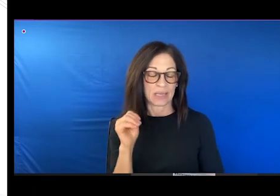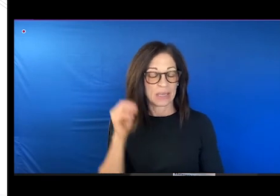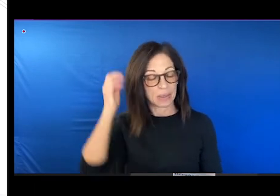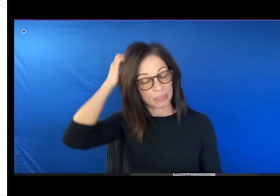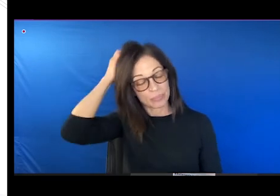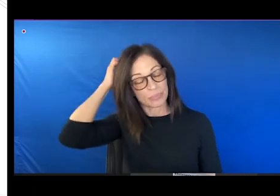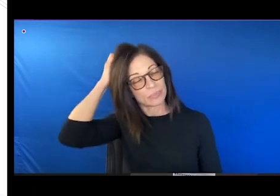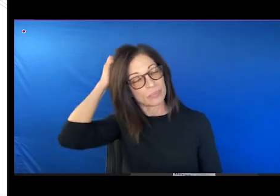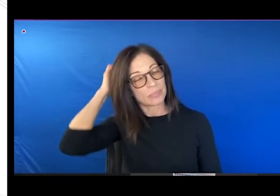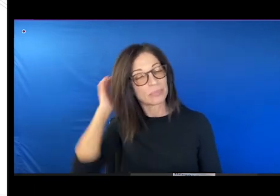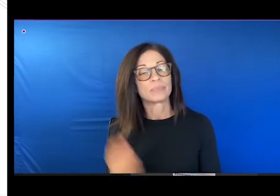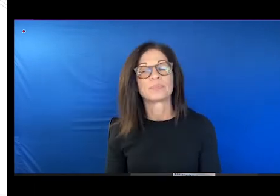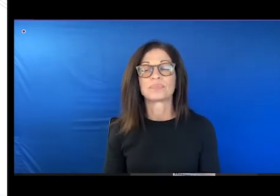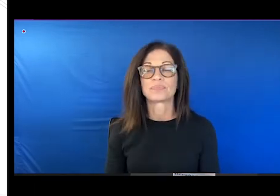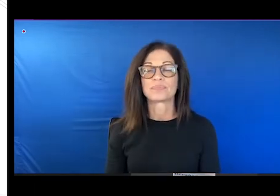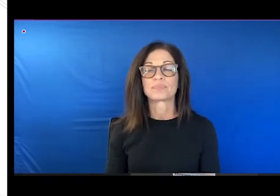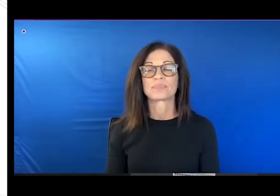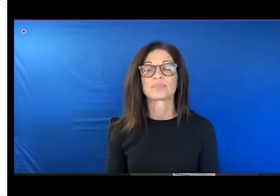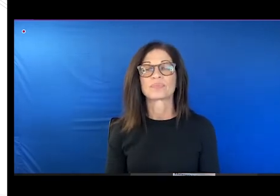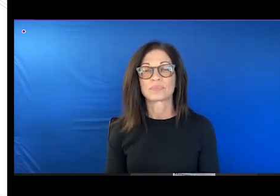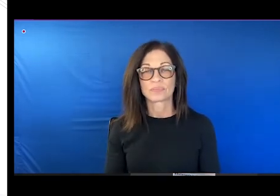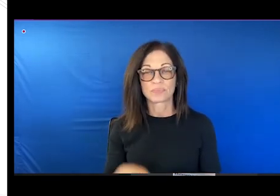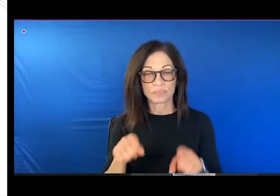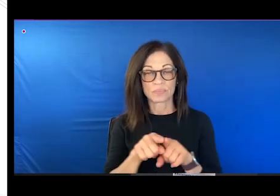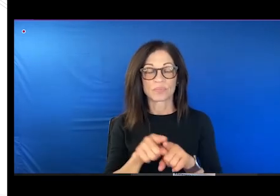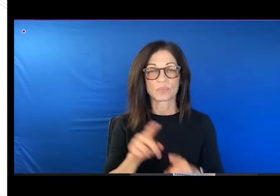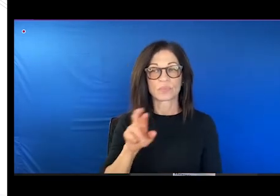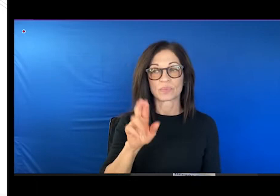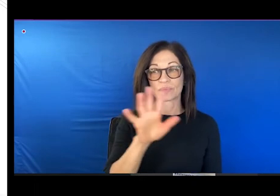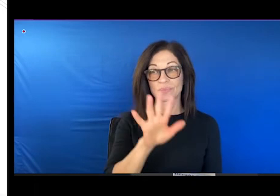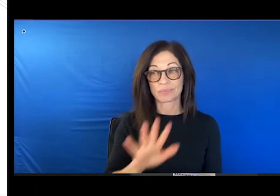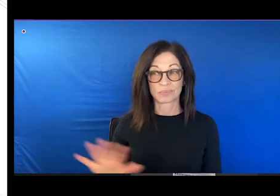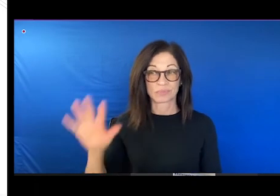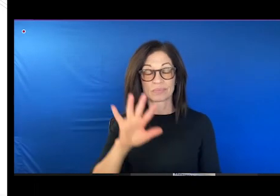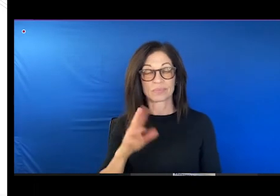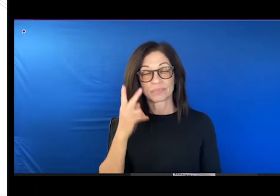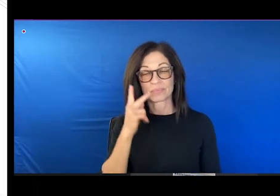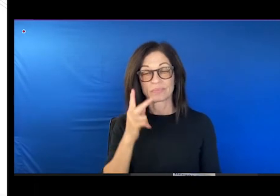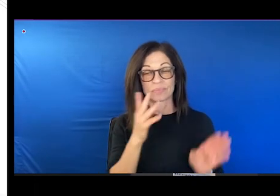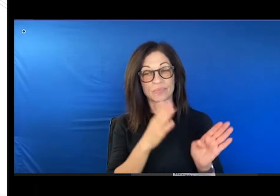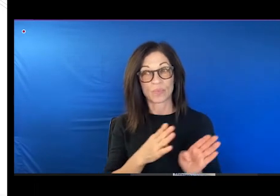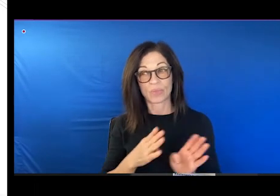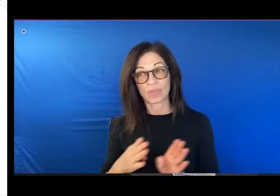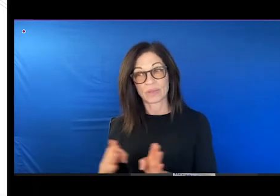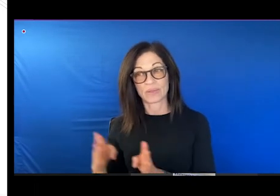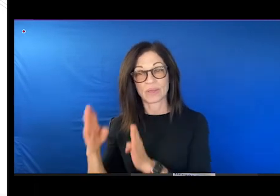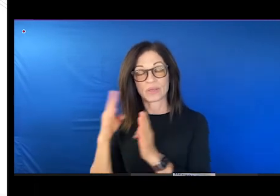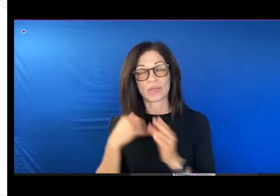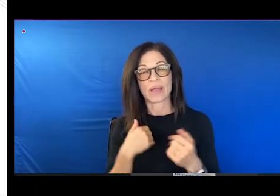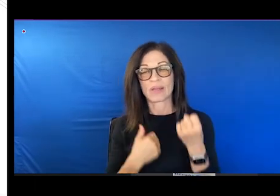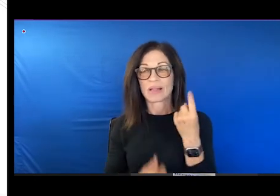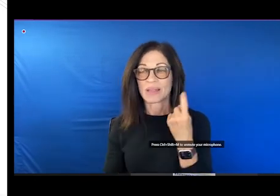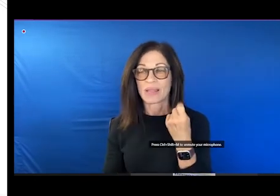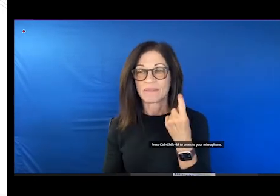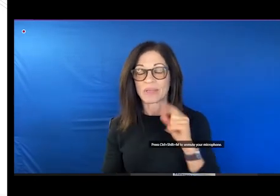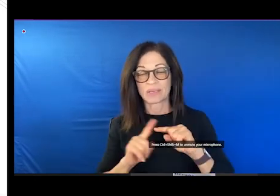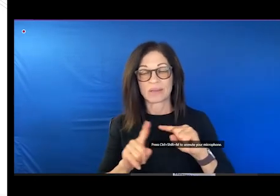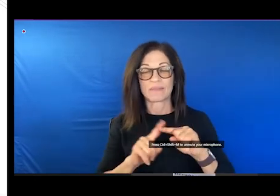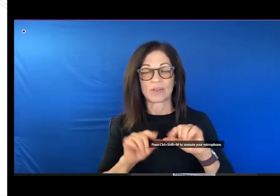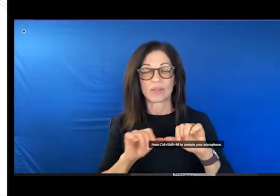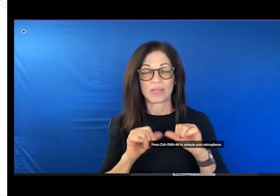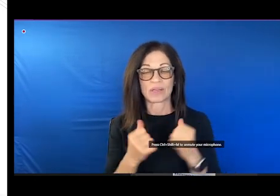or CCAM. And on the right side of the slide, when you look at the organization of CCAM, these are the